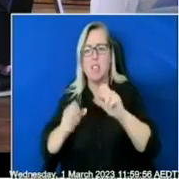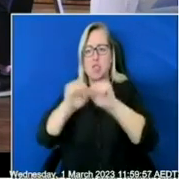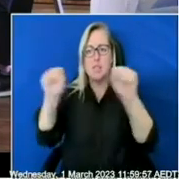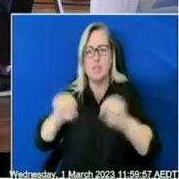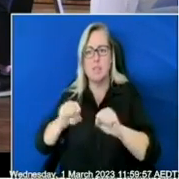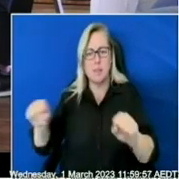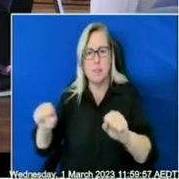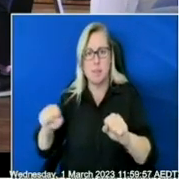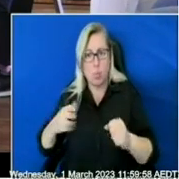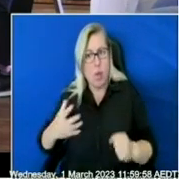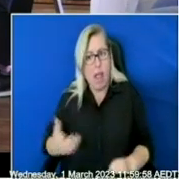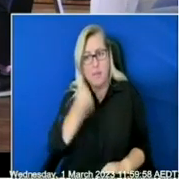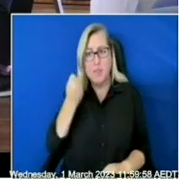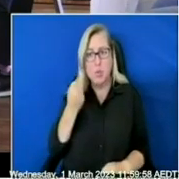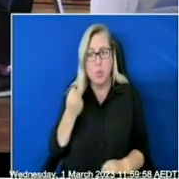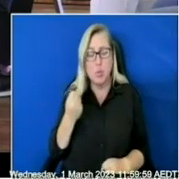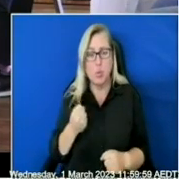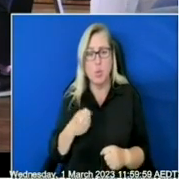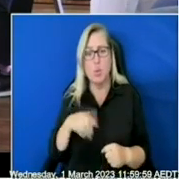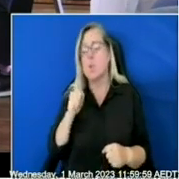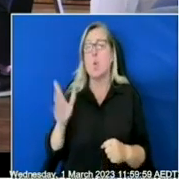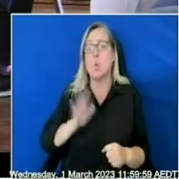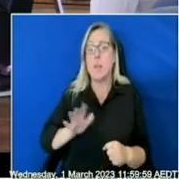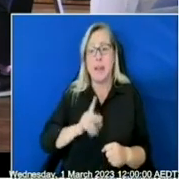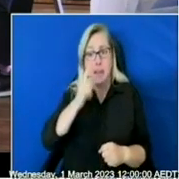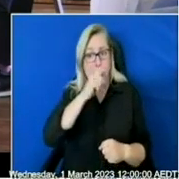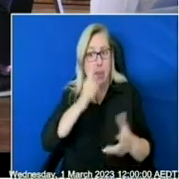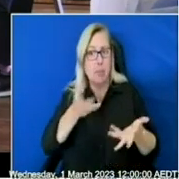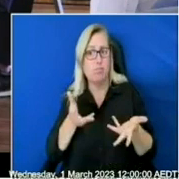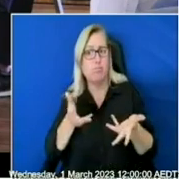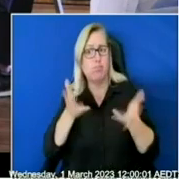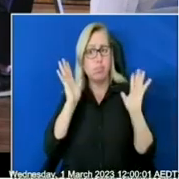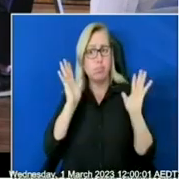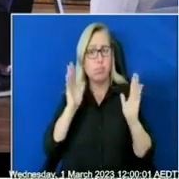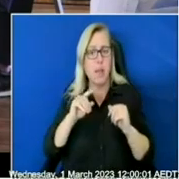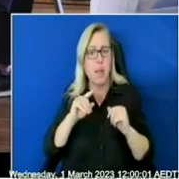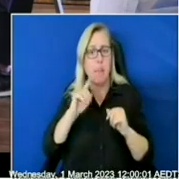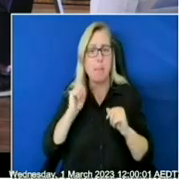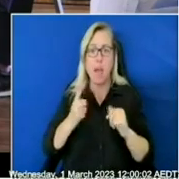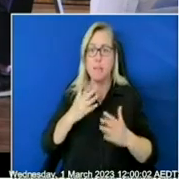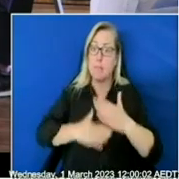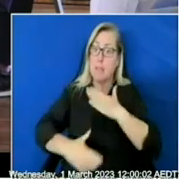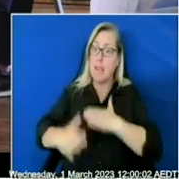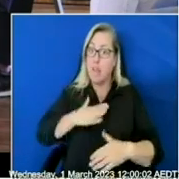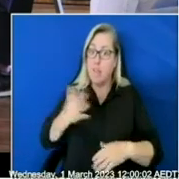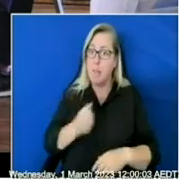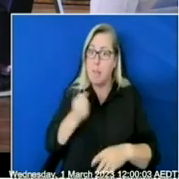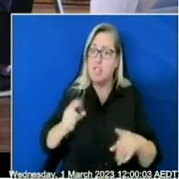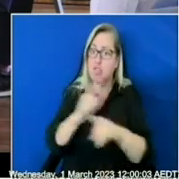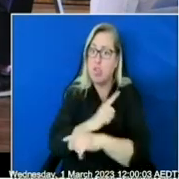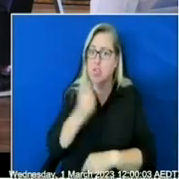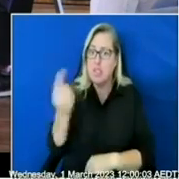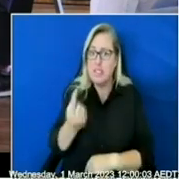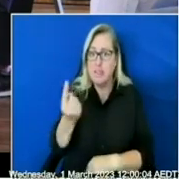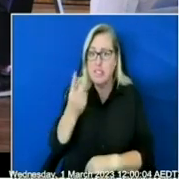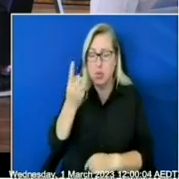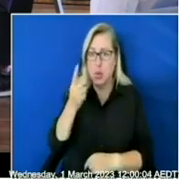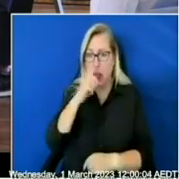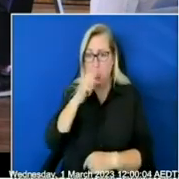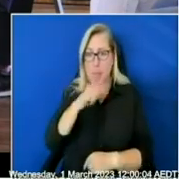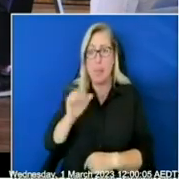willing people, but we've got to have behaviours changed too by individuals, because keep on saying the same thing. Exactly.